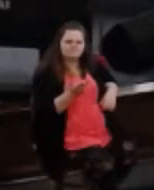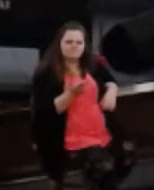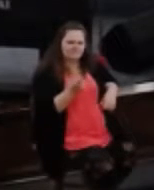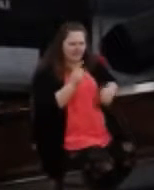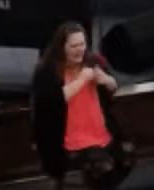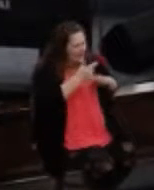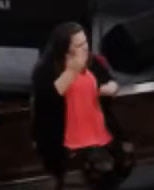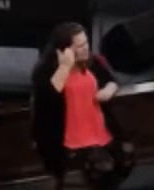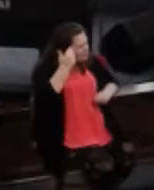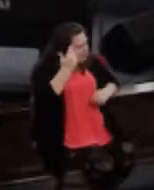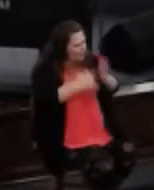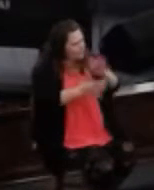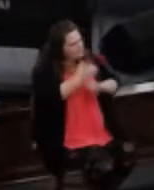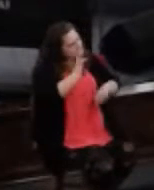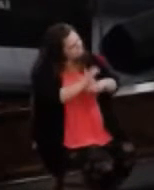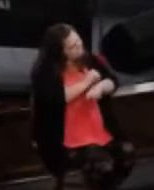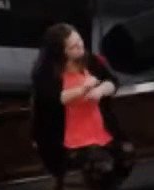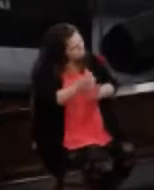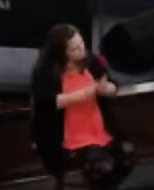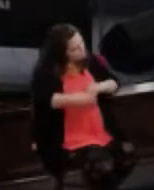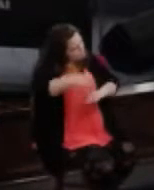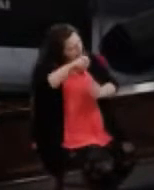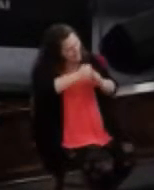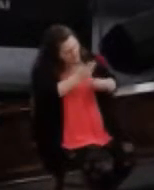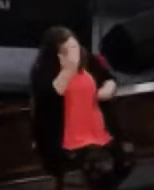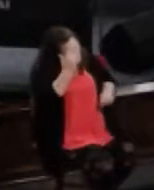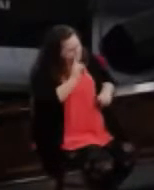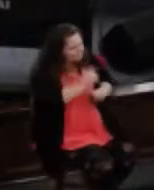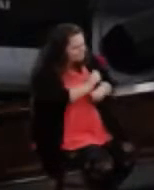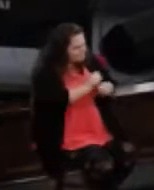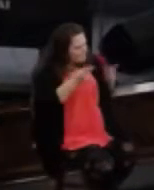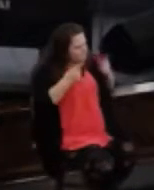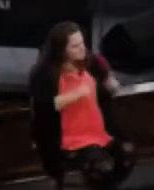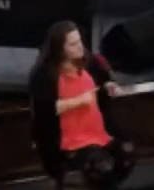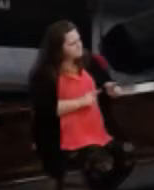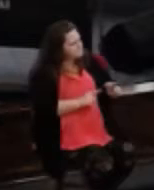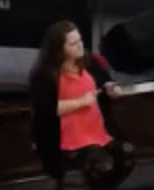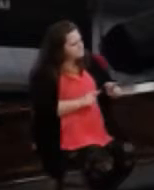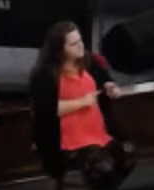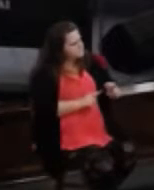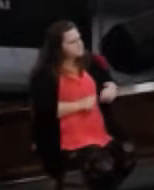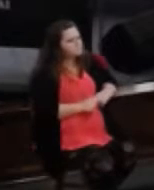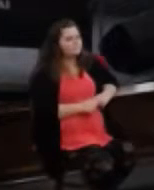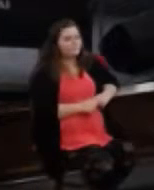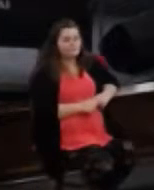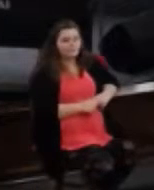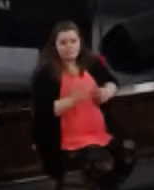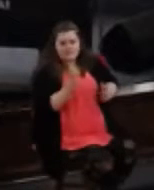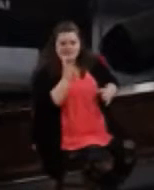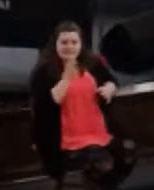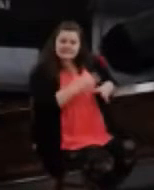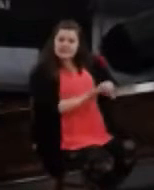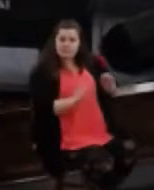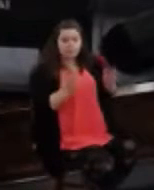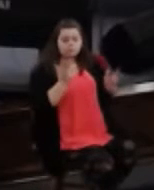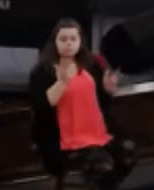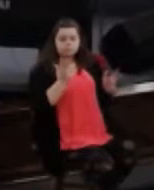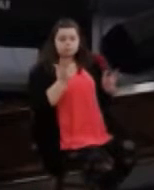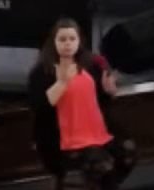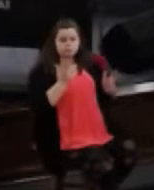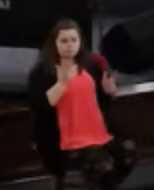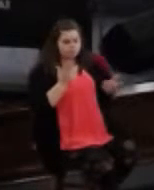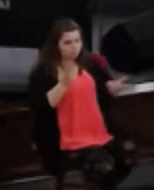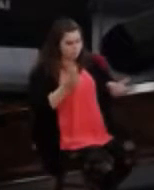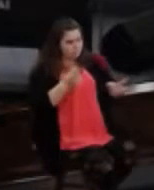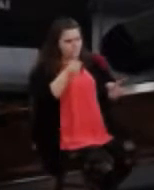Jesus rose from the dead? The simplest way is because there's